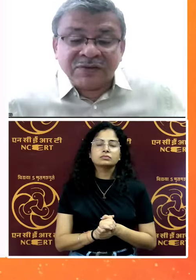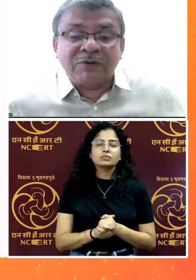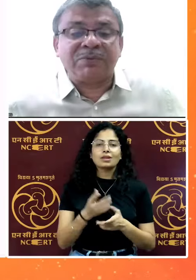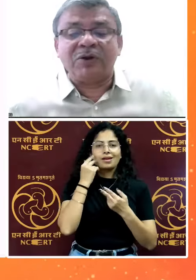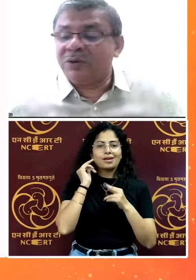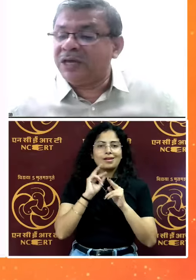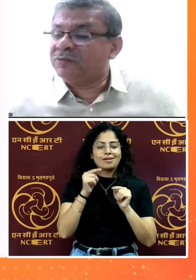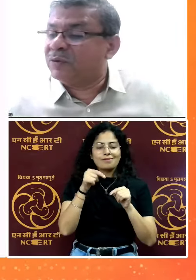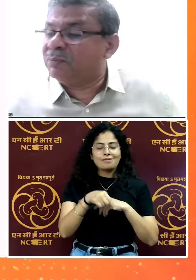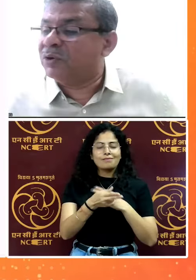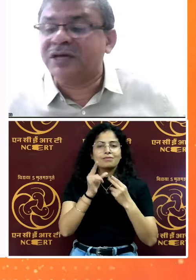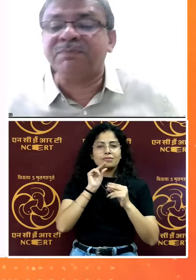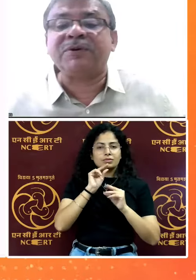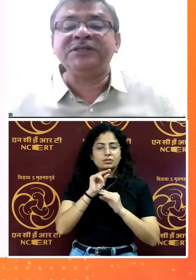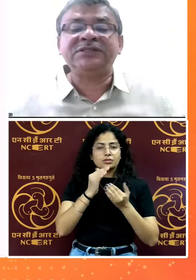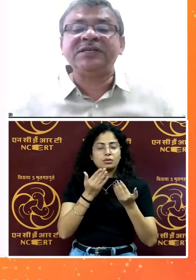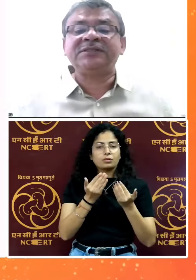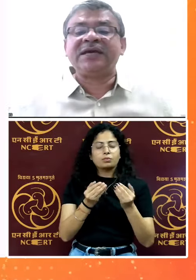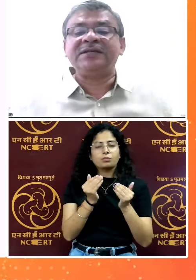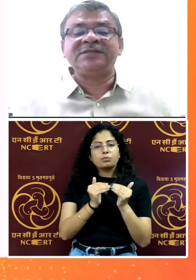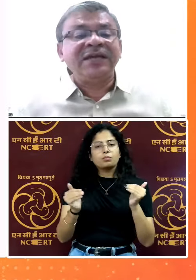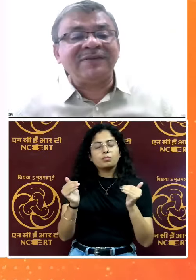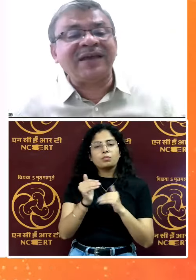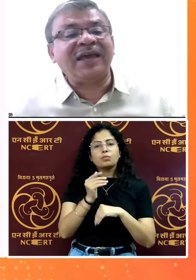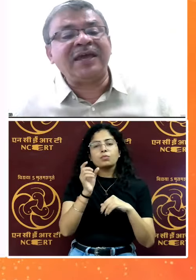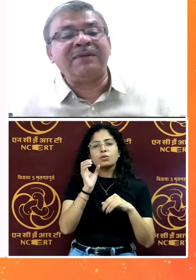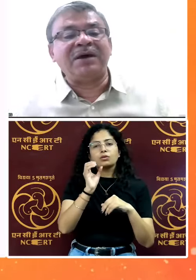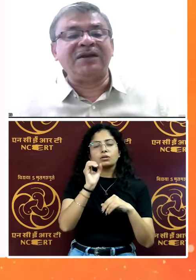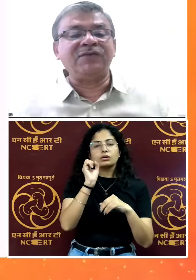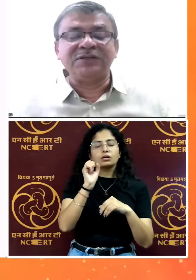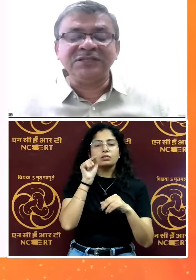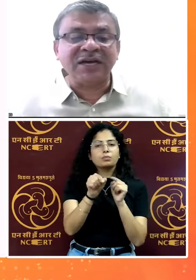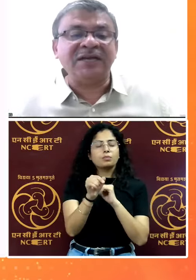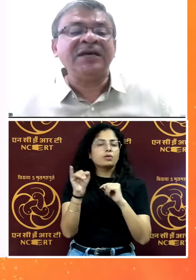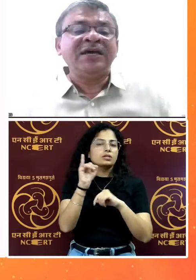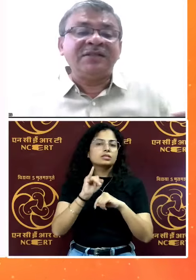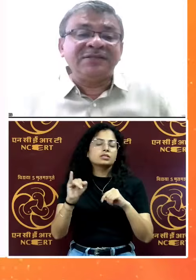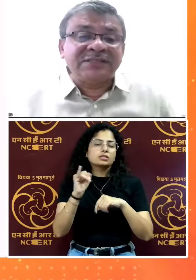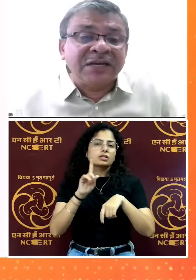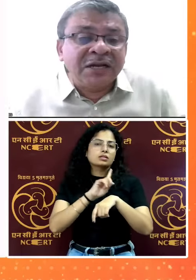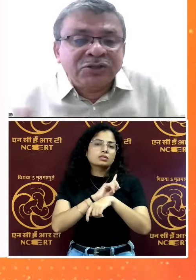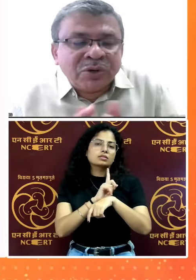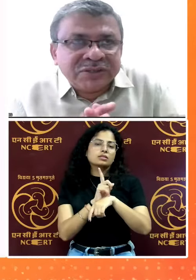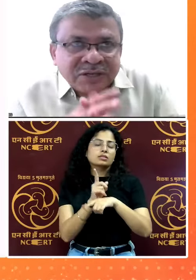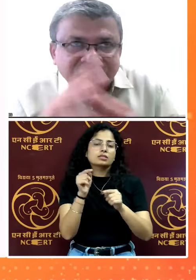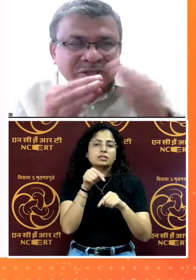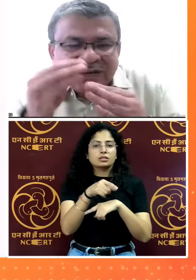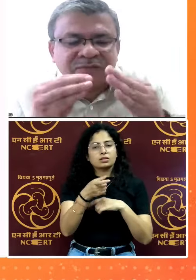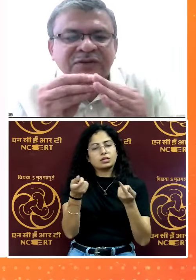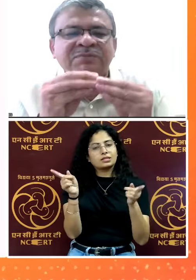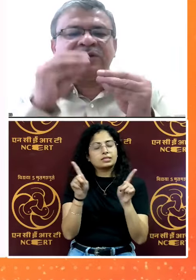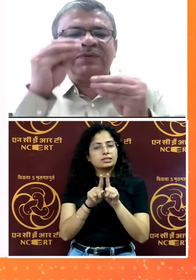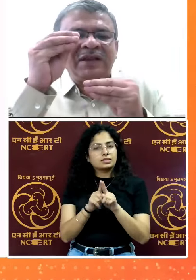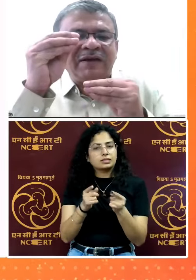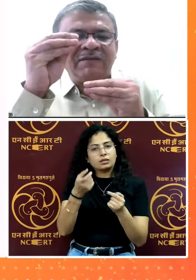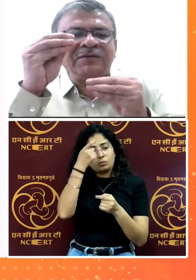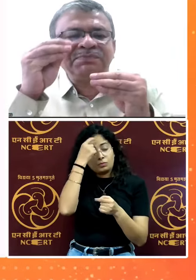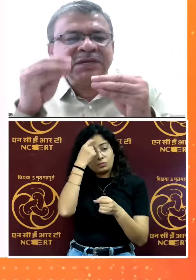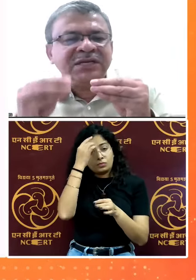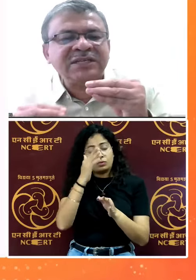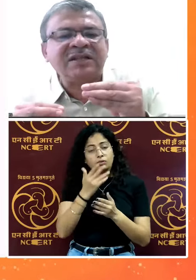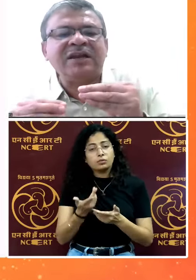if the sound prolongates for more than 0.6 seconds, it is again a barrier for the child. The signal to noise ratio, the difference between the